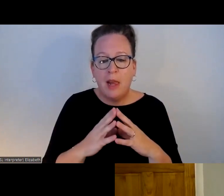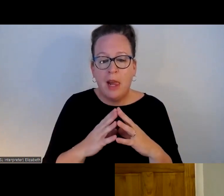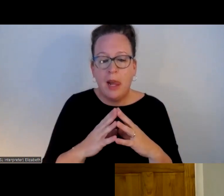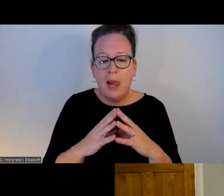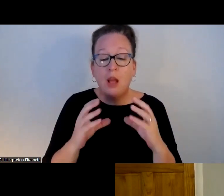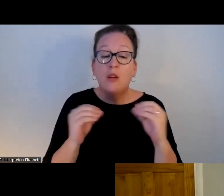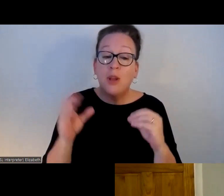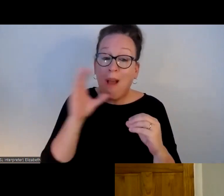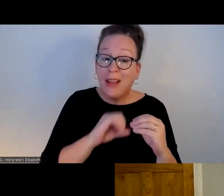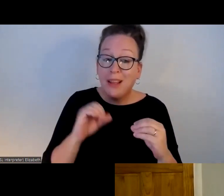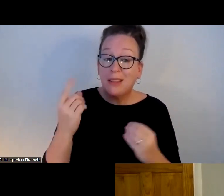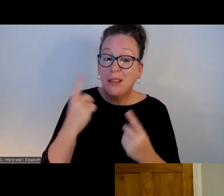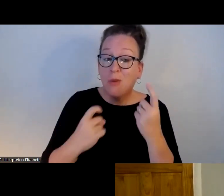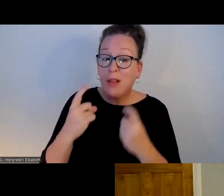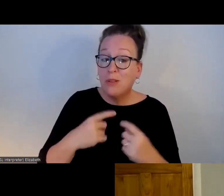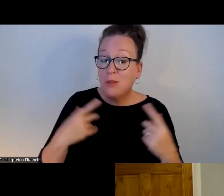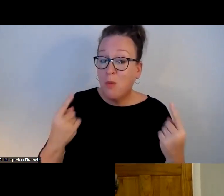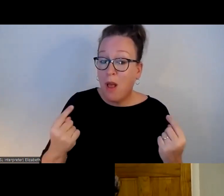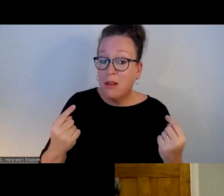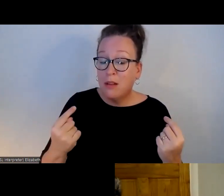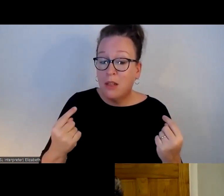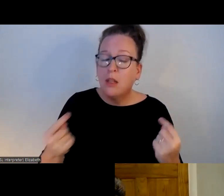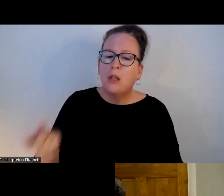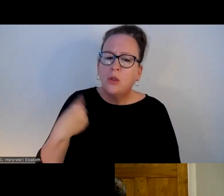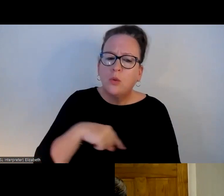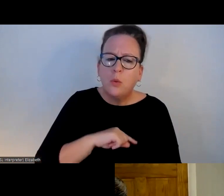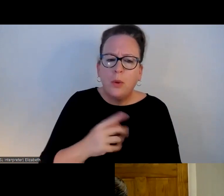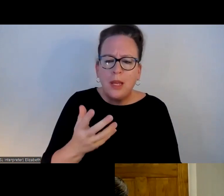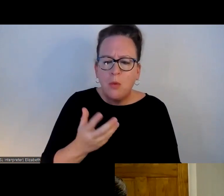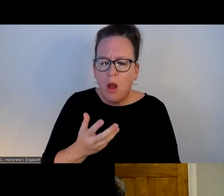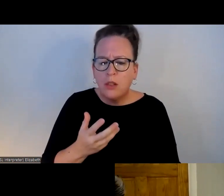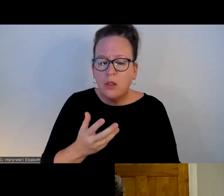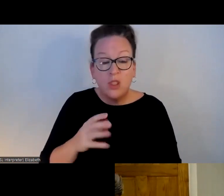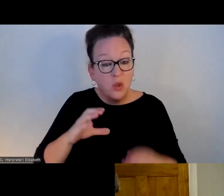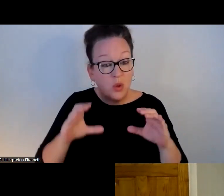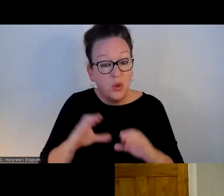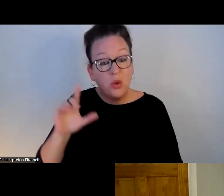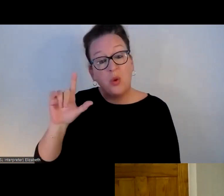So I guess the question is, do we want to do listening sessions, to listen to what